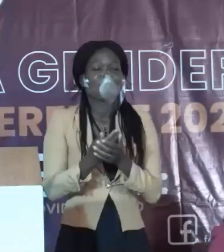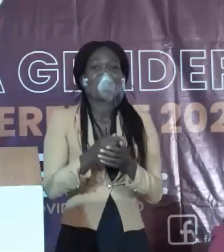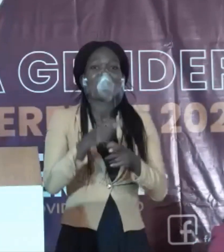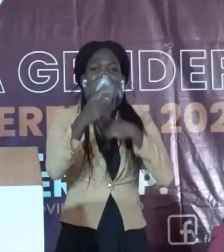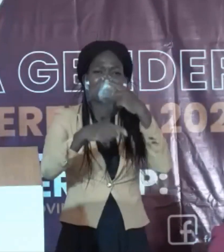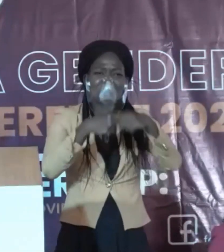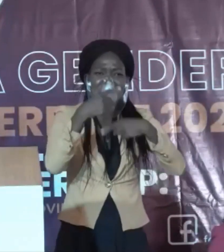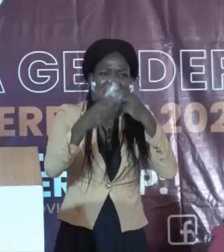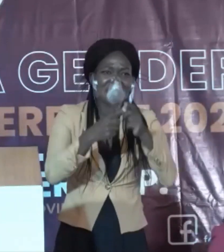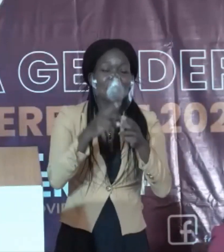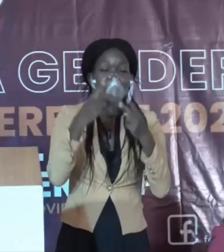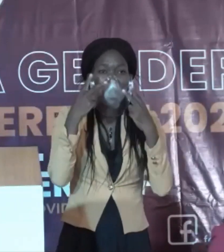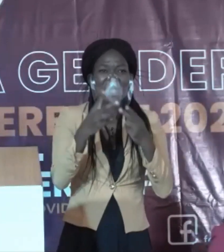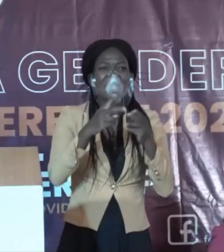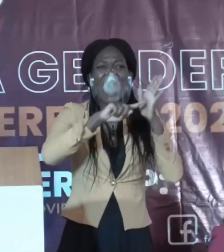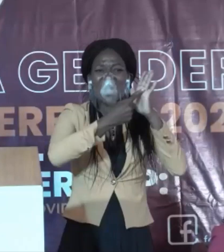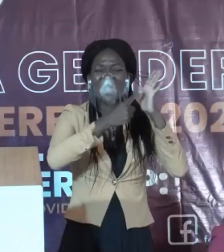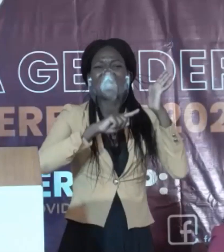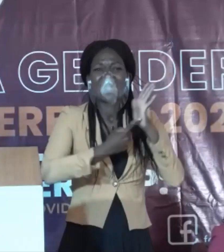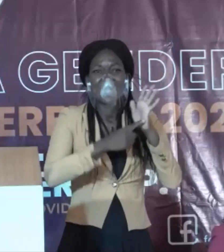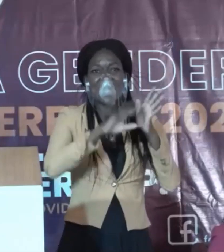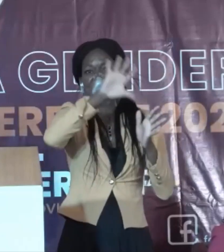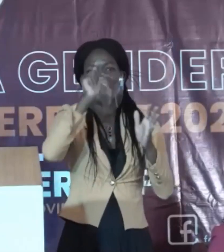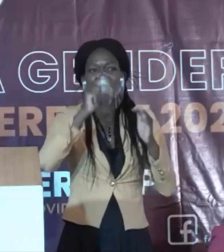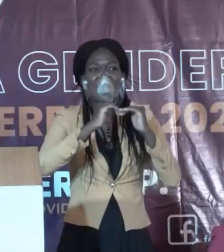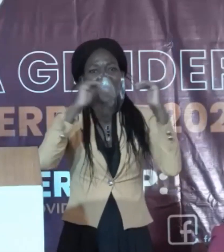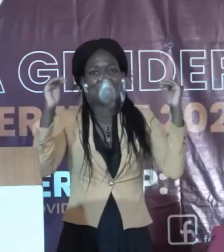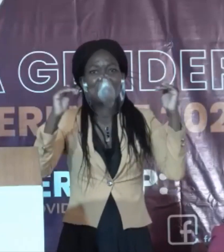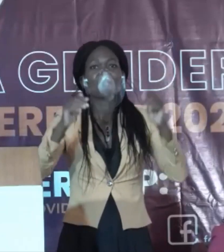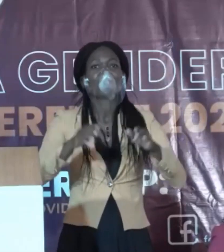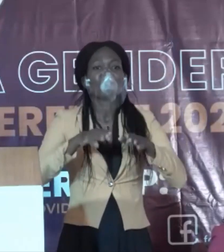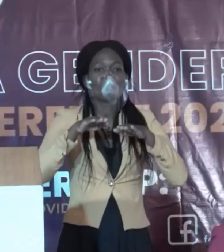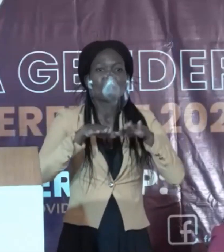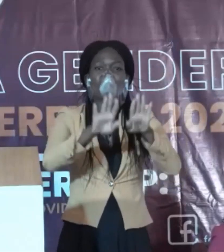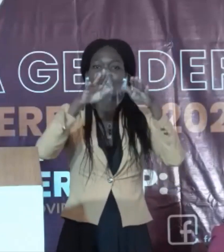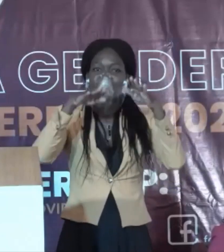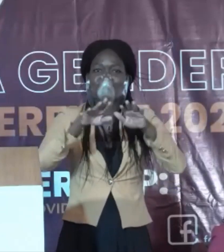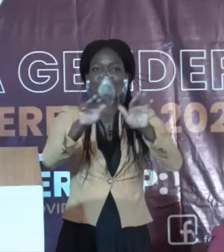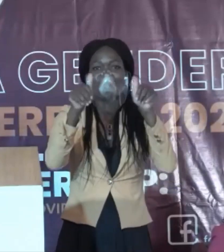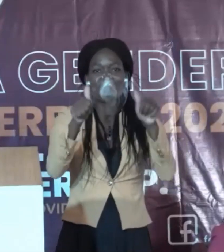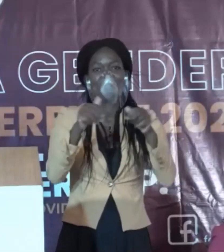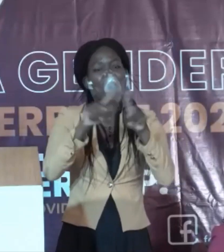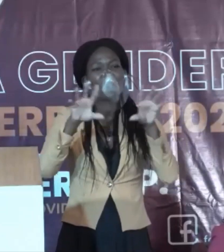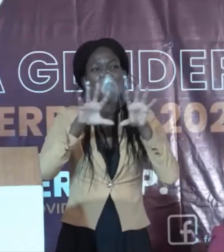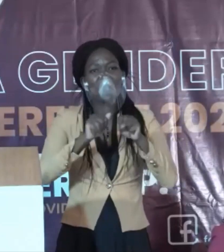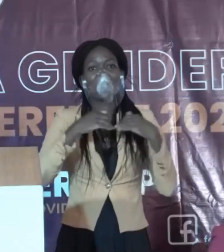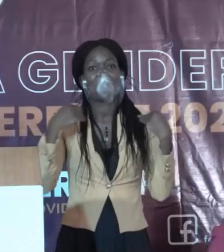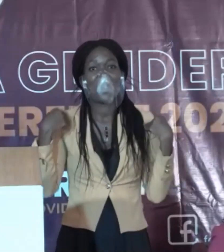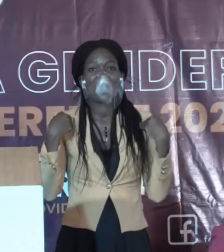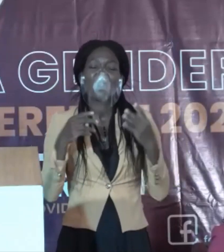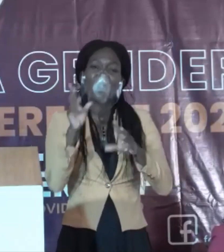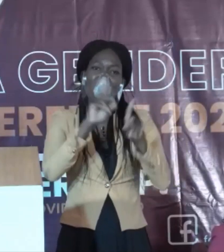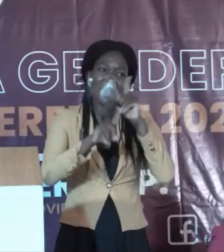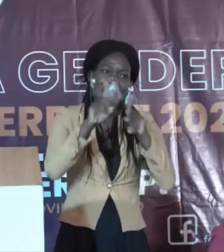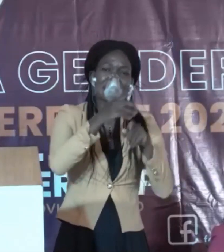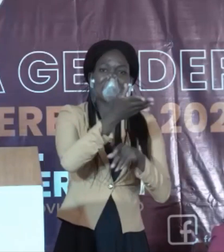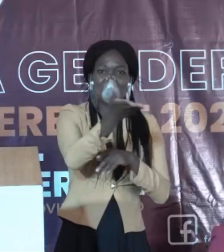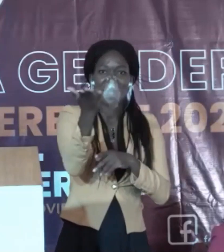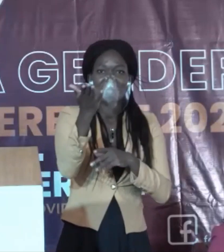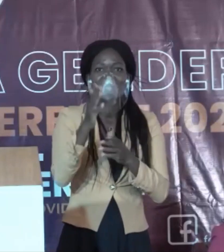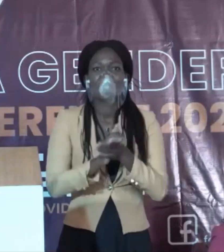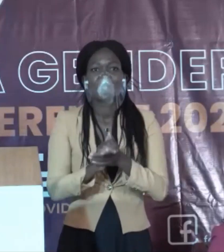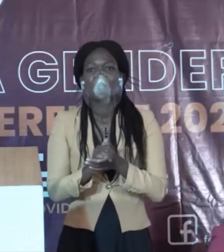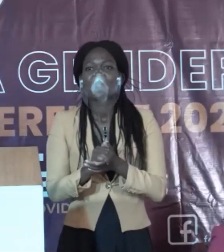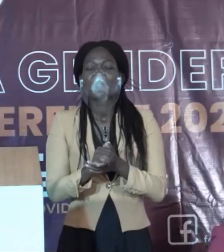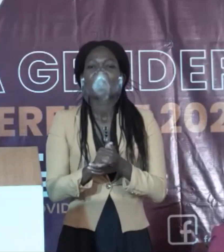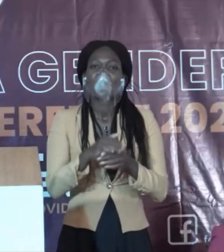Gender Equality agenda afloat and finding time to participate in this event despite the challenges of